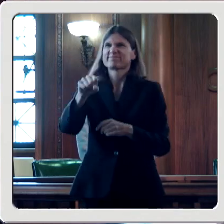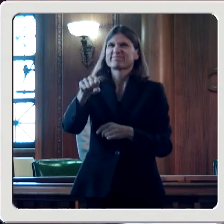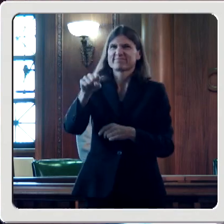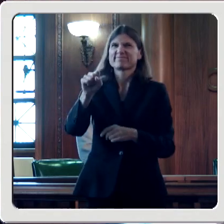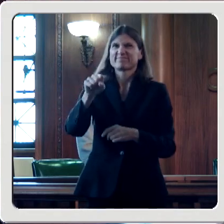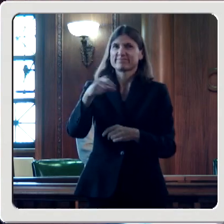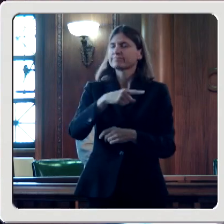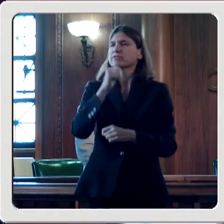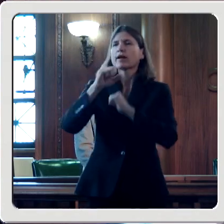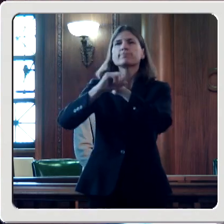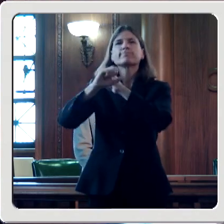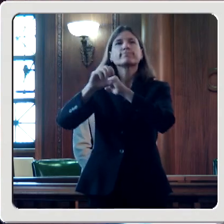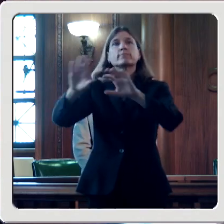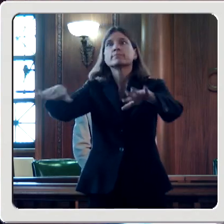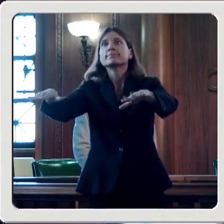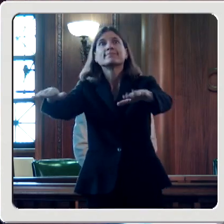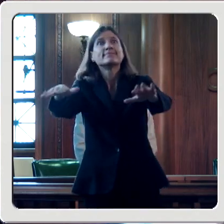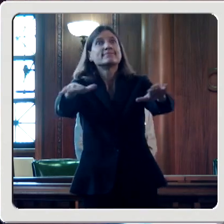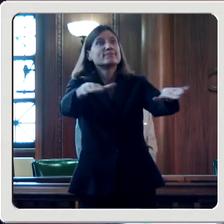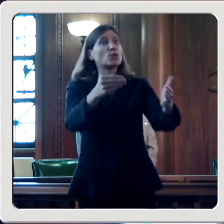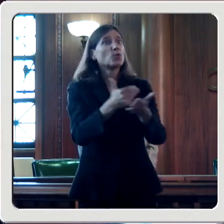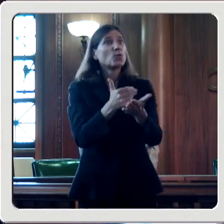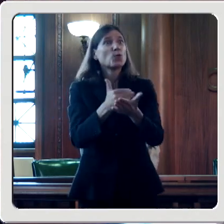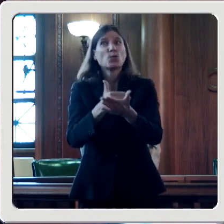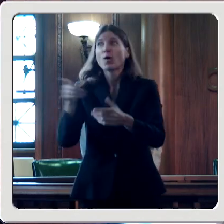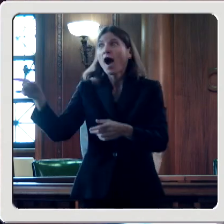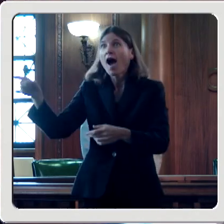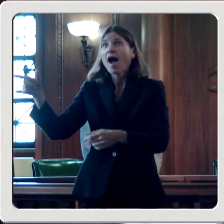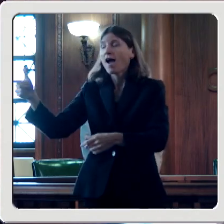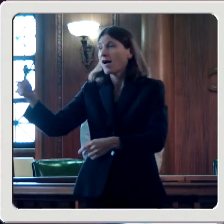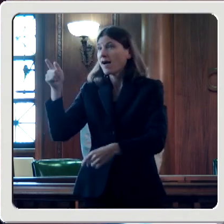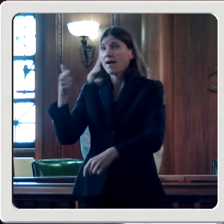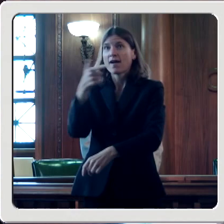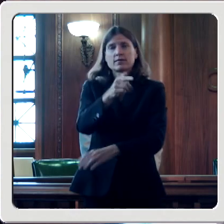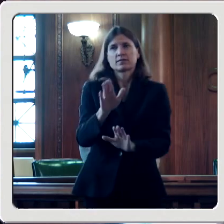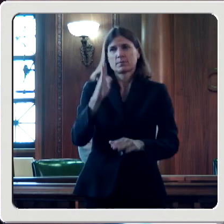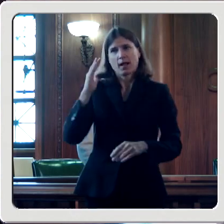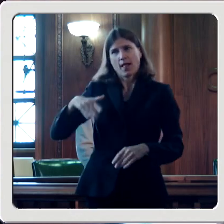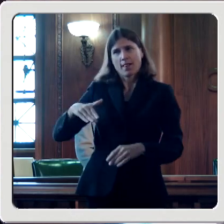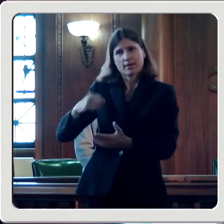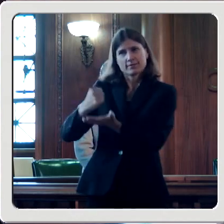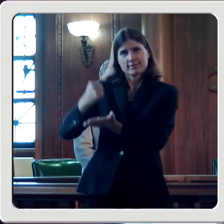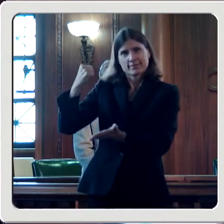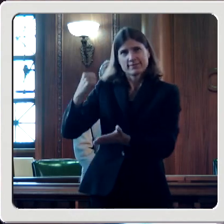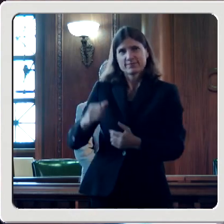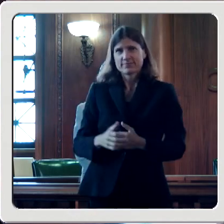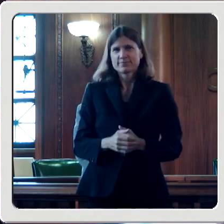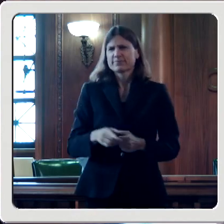definitely unjustified. Is there a risk here though that now